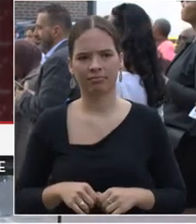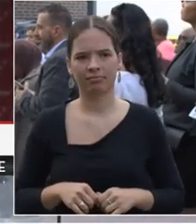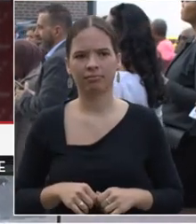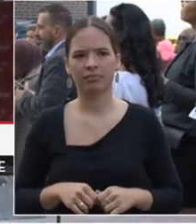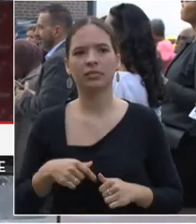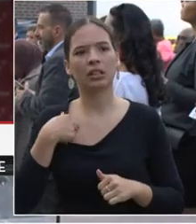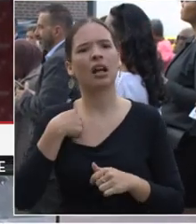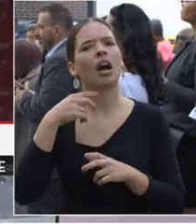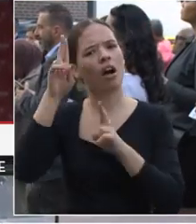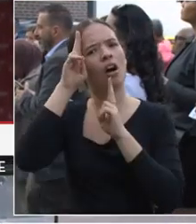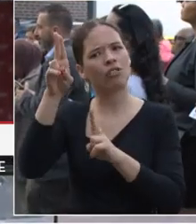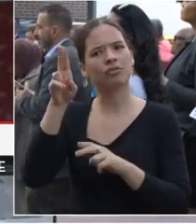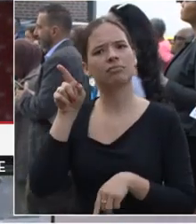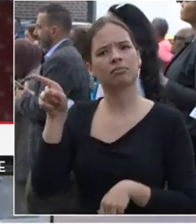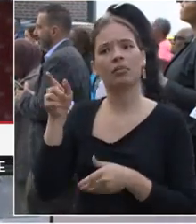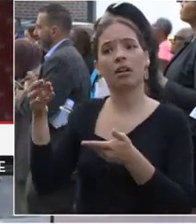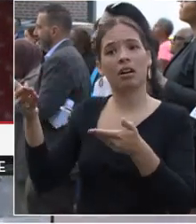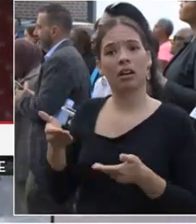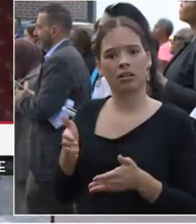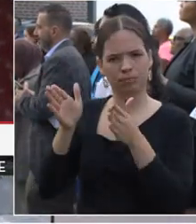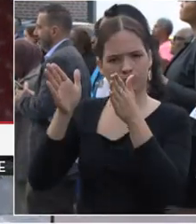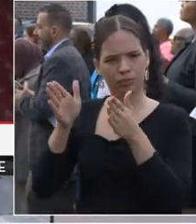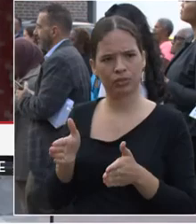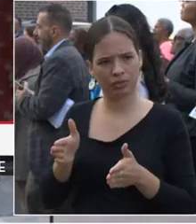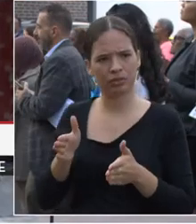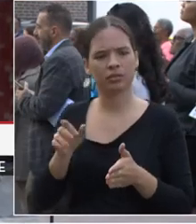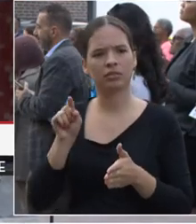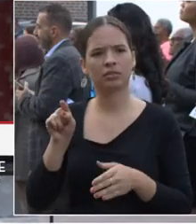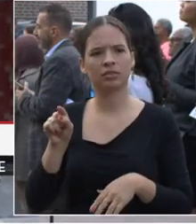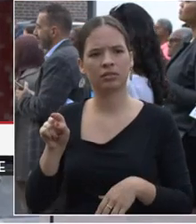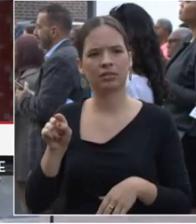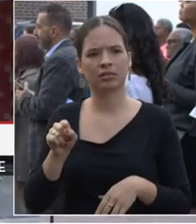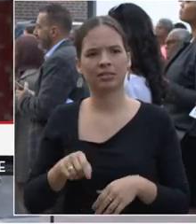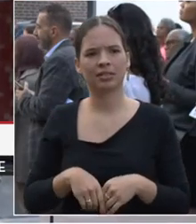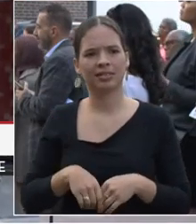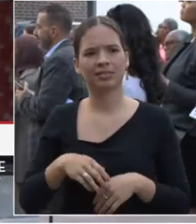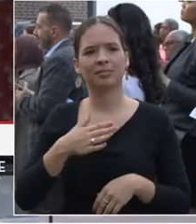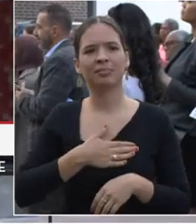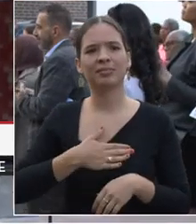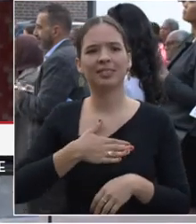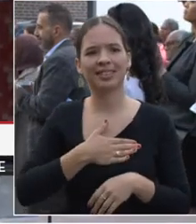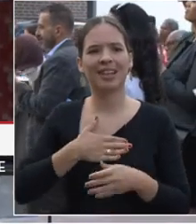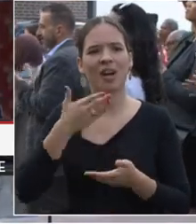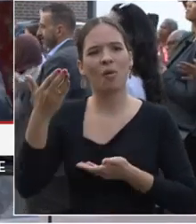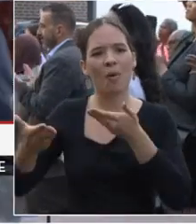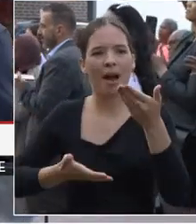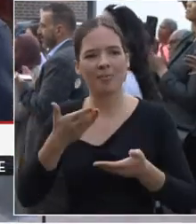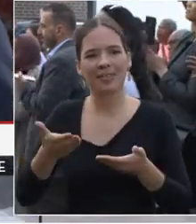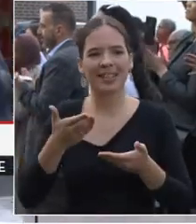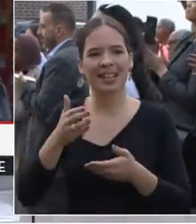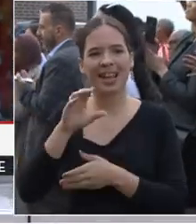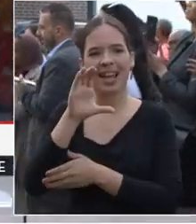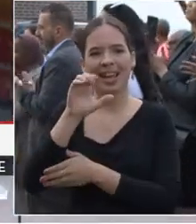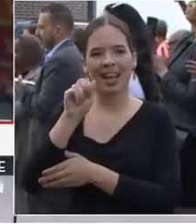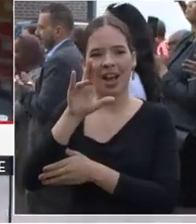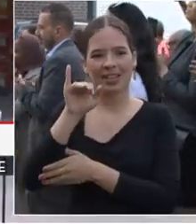honor to welcome her as the first speaker today. Would you please join me in welcoming Miss Carrie Thornhill?